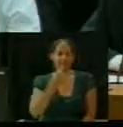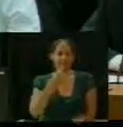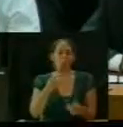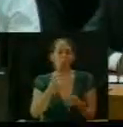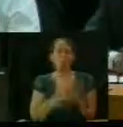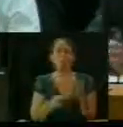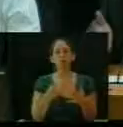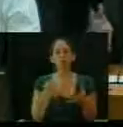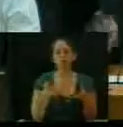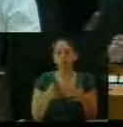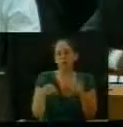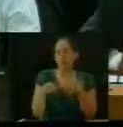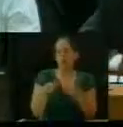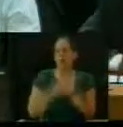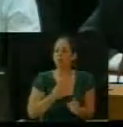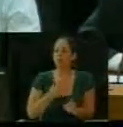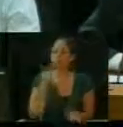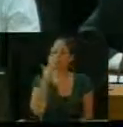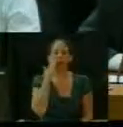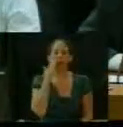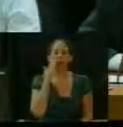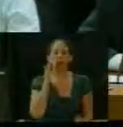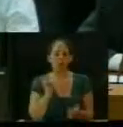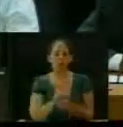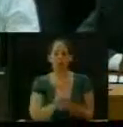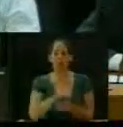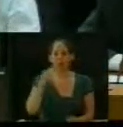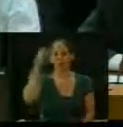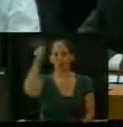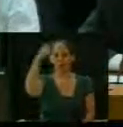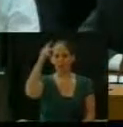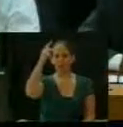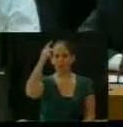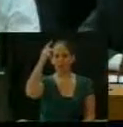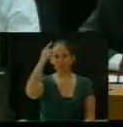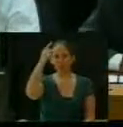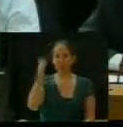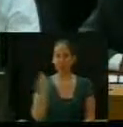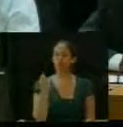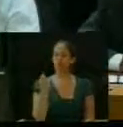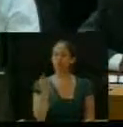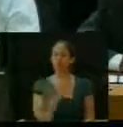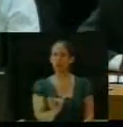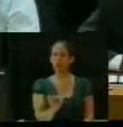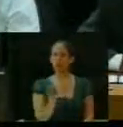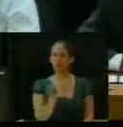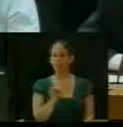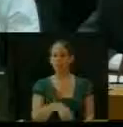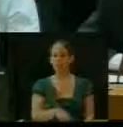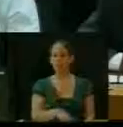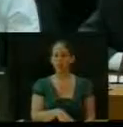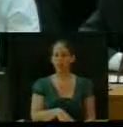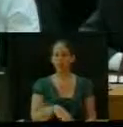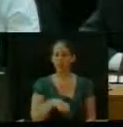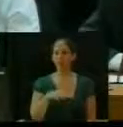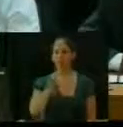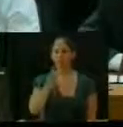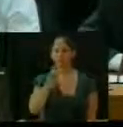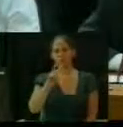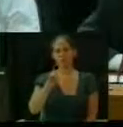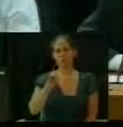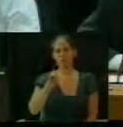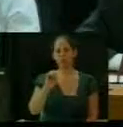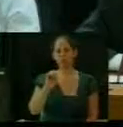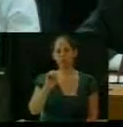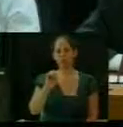been looked at and am being looked at and all of this other. That's just the nature of politics. But, you have Reverend Stewart and Mr. Shanklin and Ms.